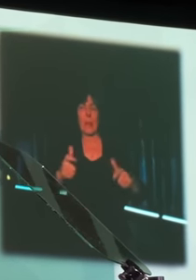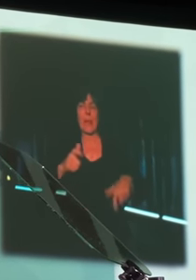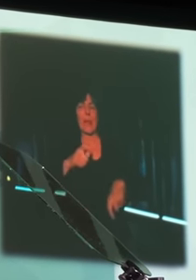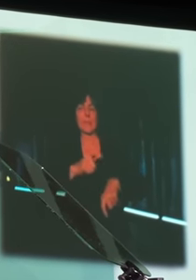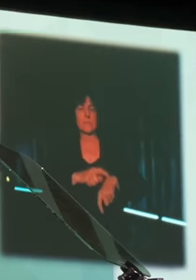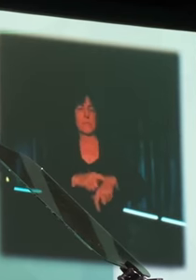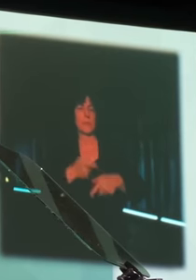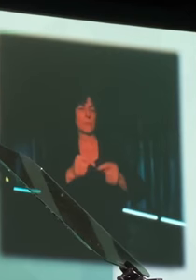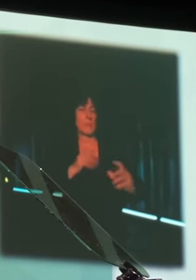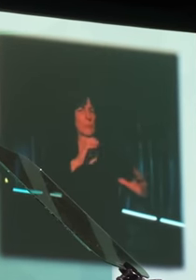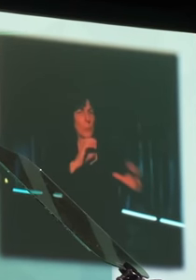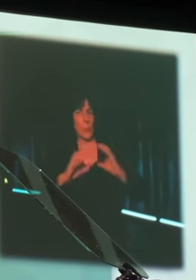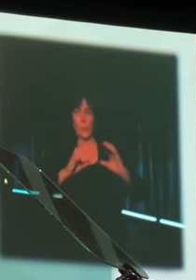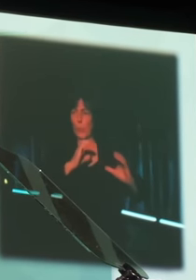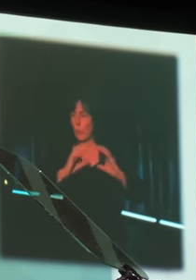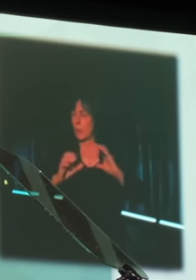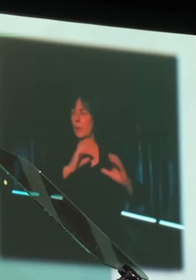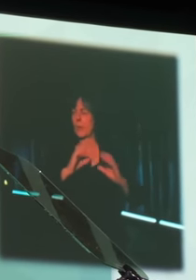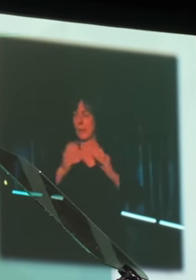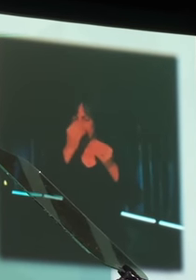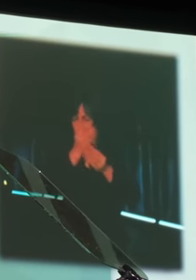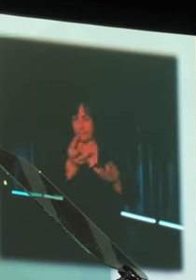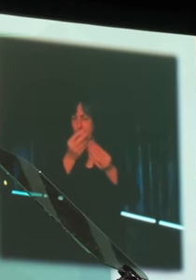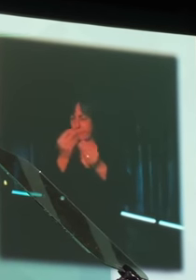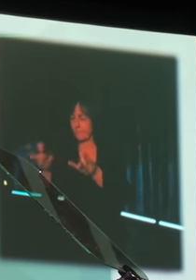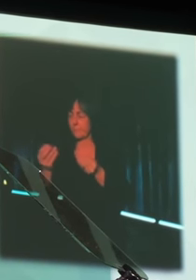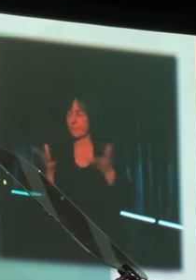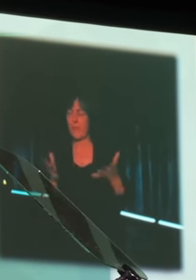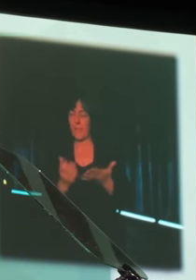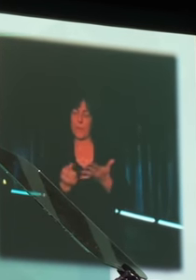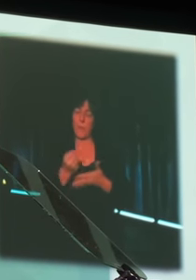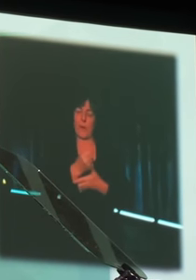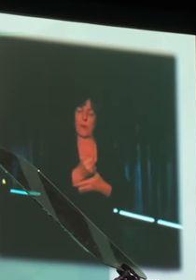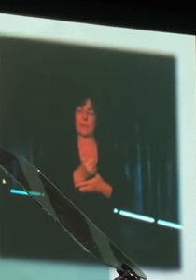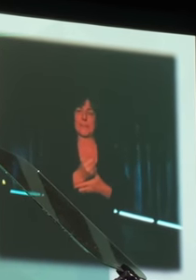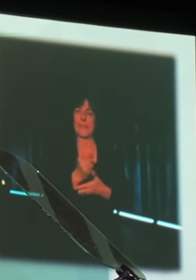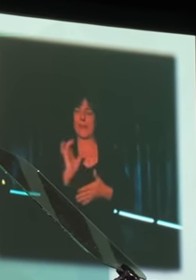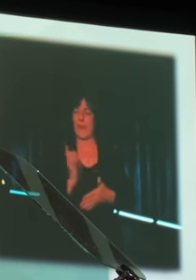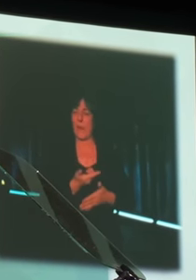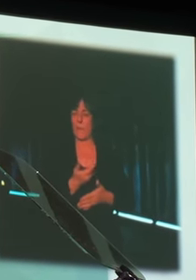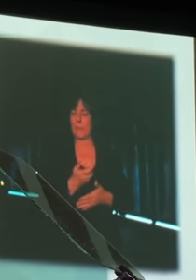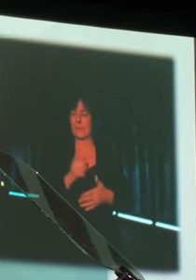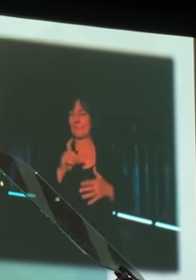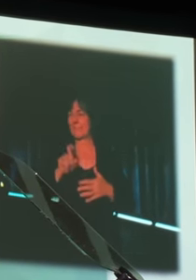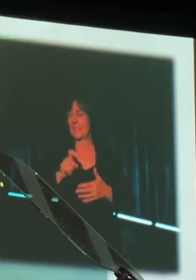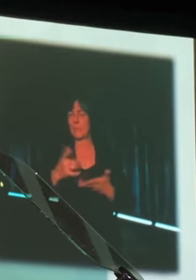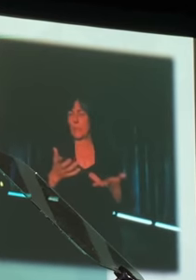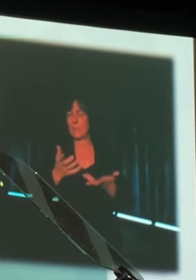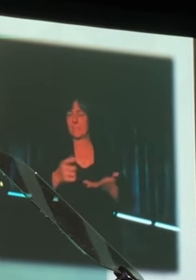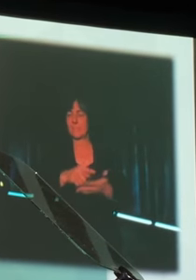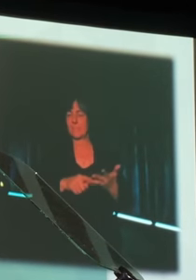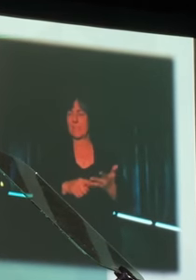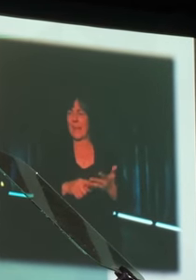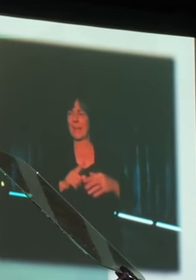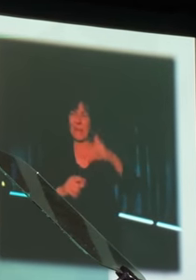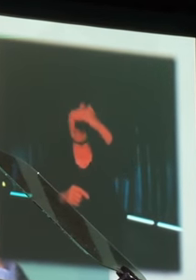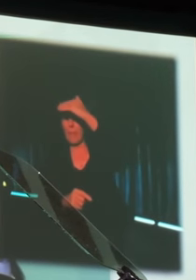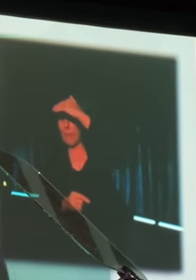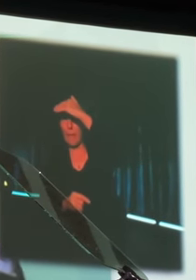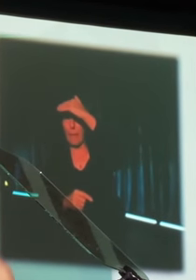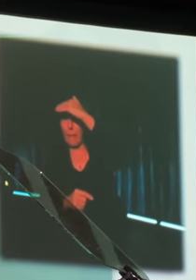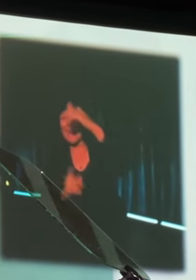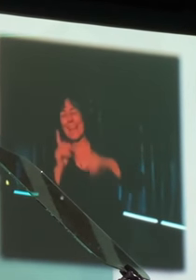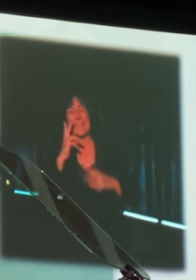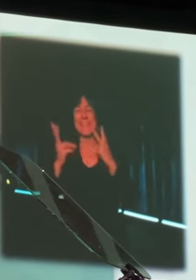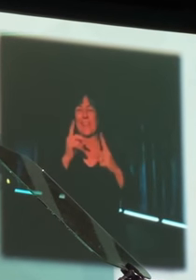to communicate the priorities and needs of Indian country that actually a lot of you, I can't see very many people